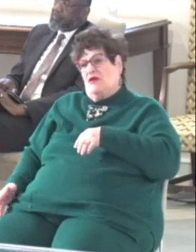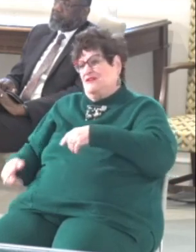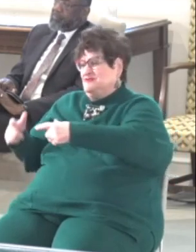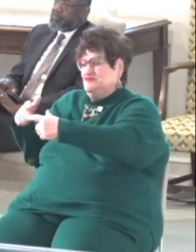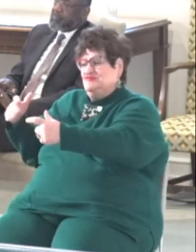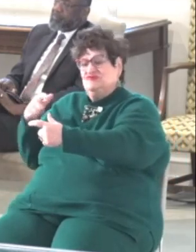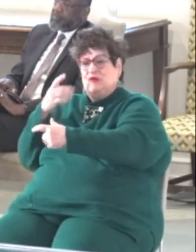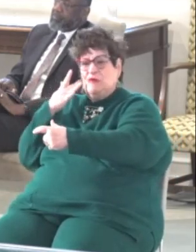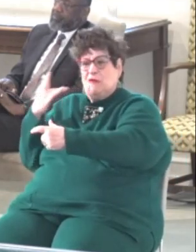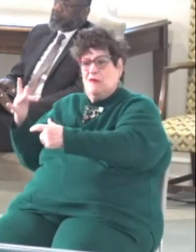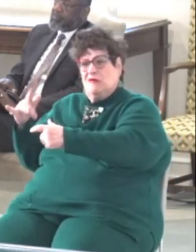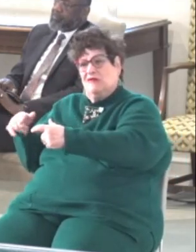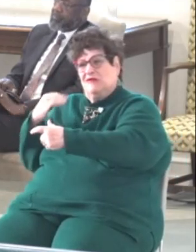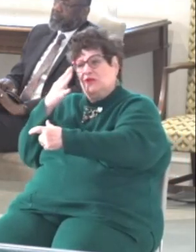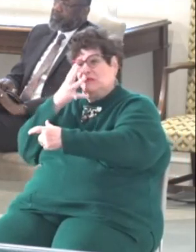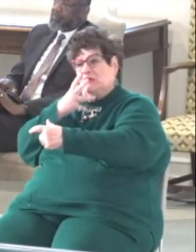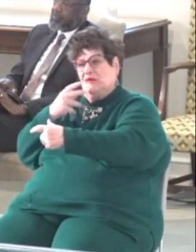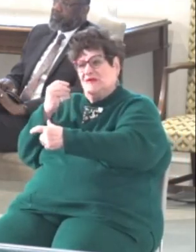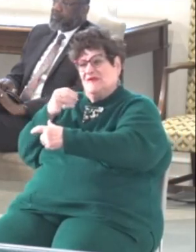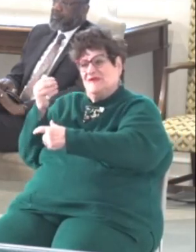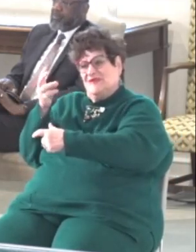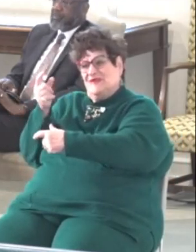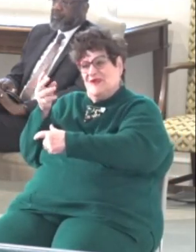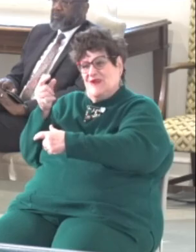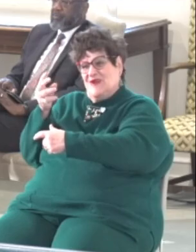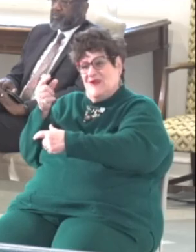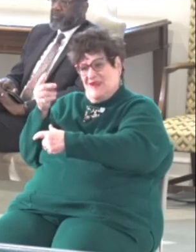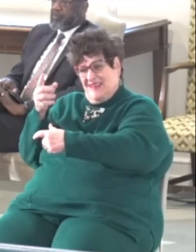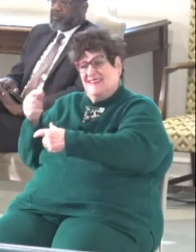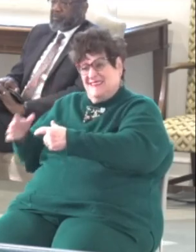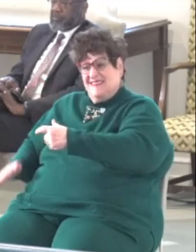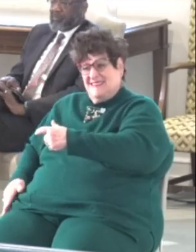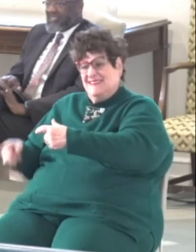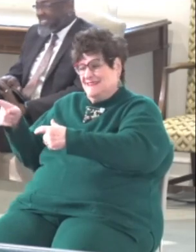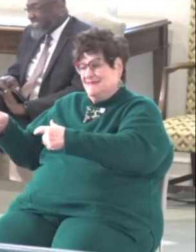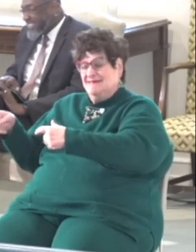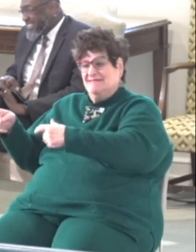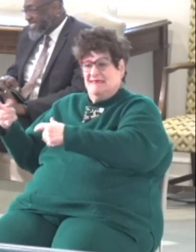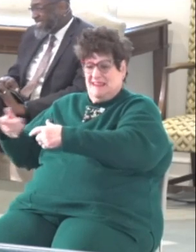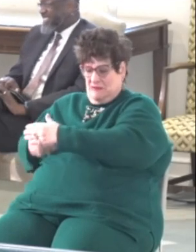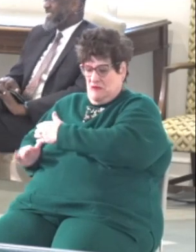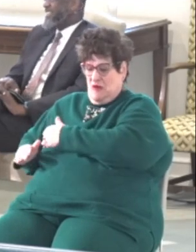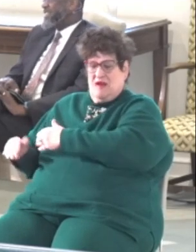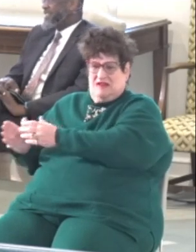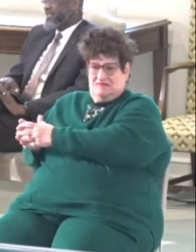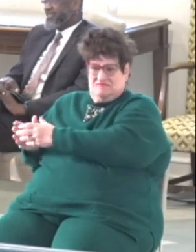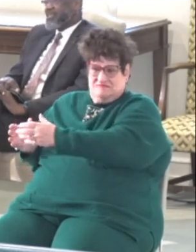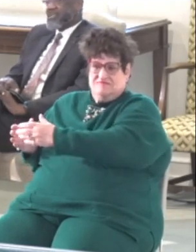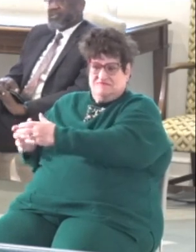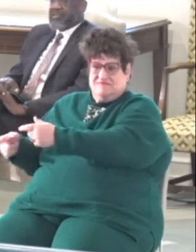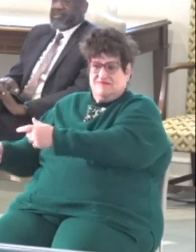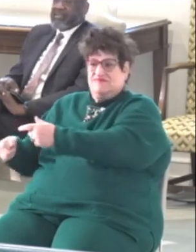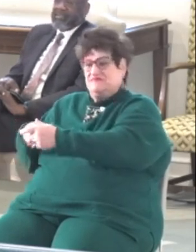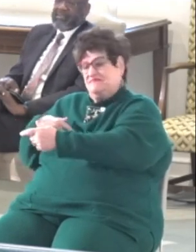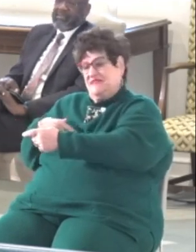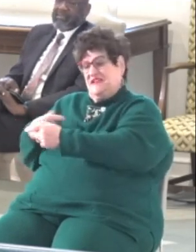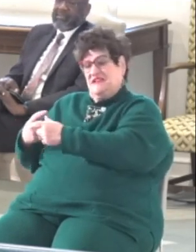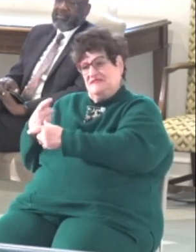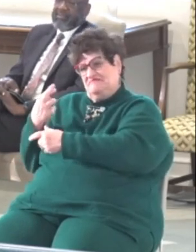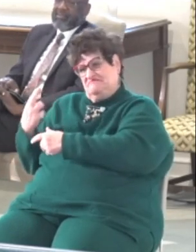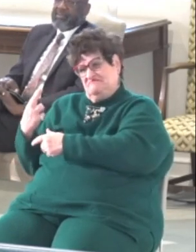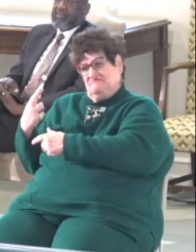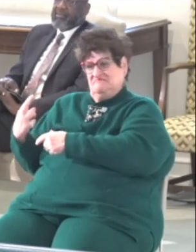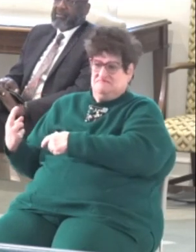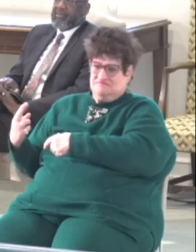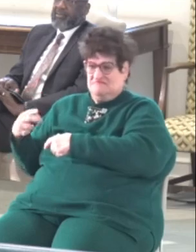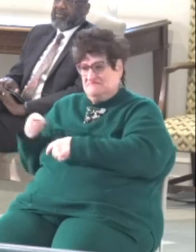Clifford. I see the Hinkles here. They got the puppy from one of their litters. And that was my companion to wander through the